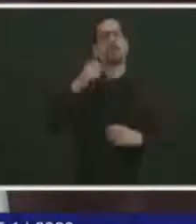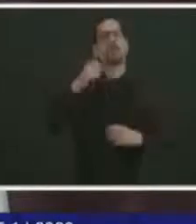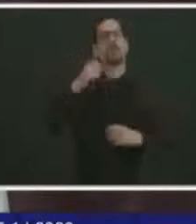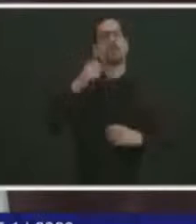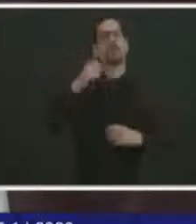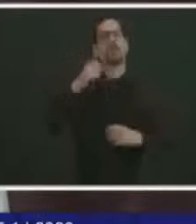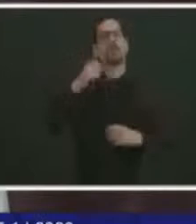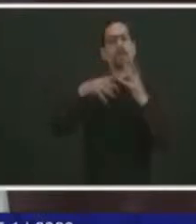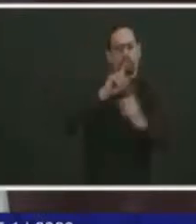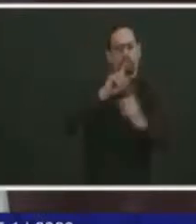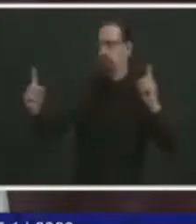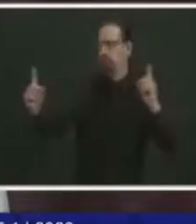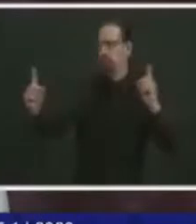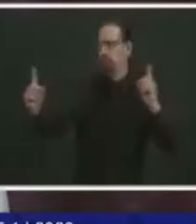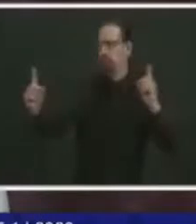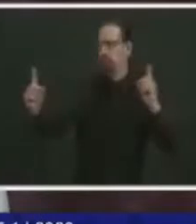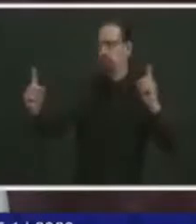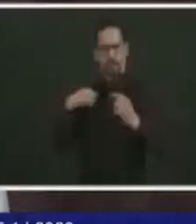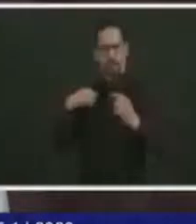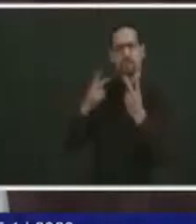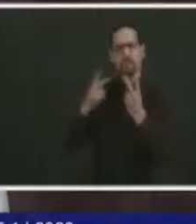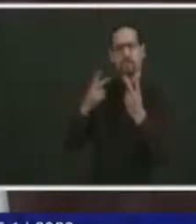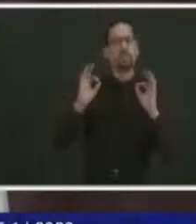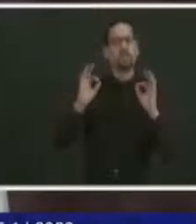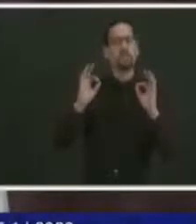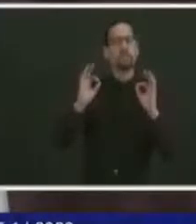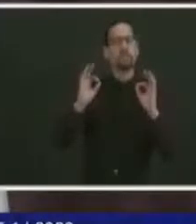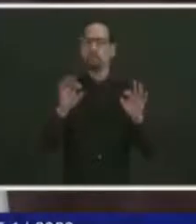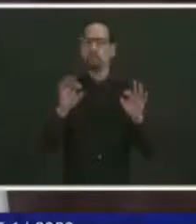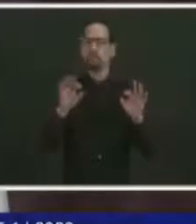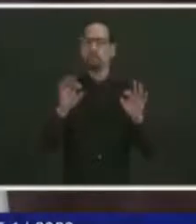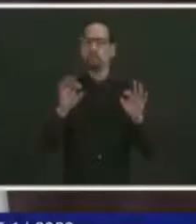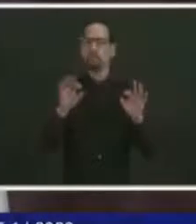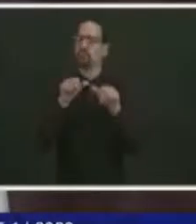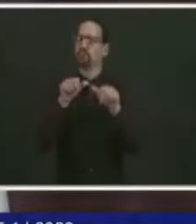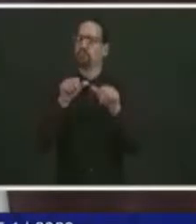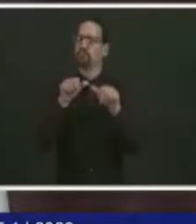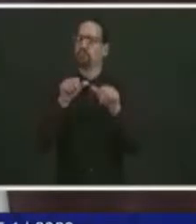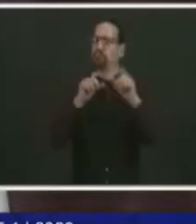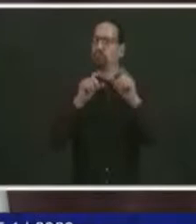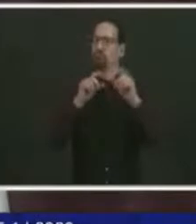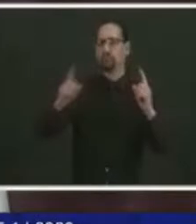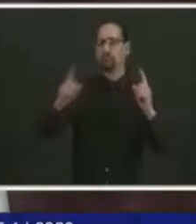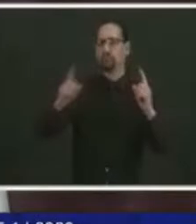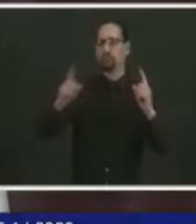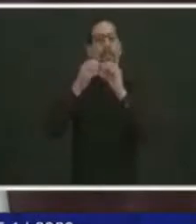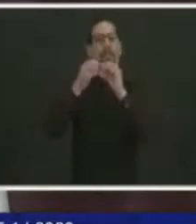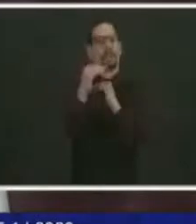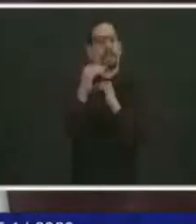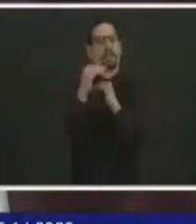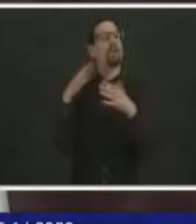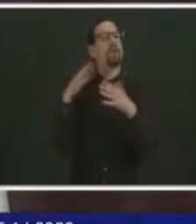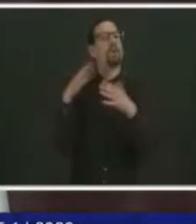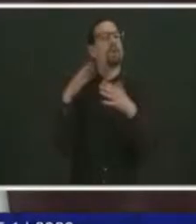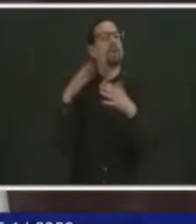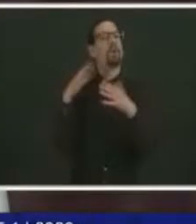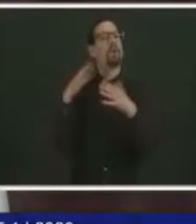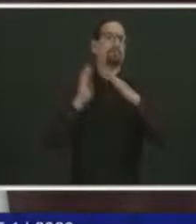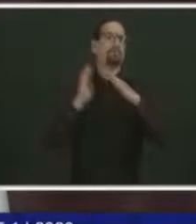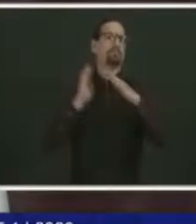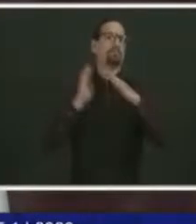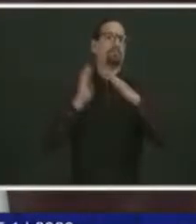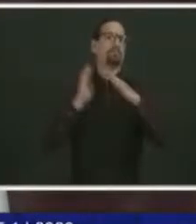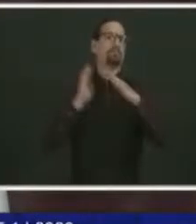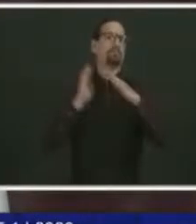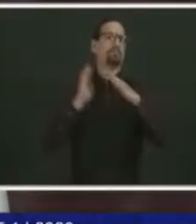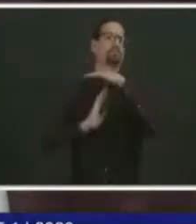were able to keep the requisite number of people there and not go over the limits. Having said that, in Lincoln Woods and